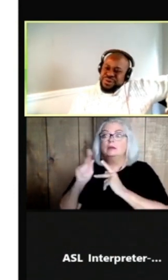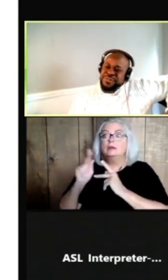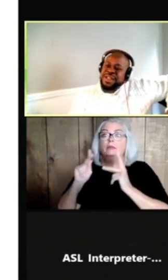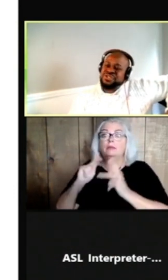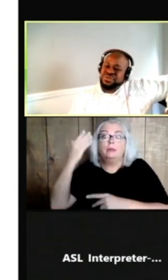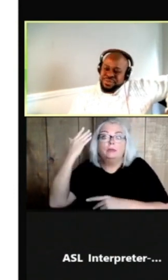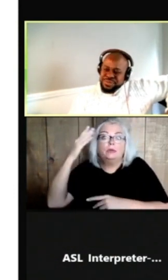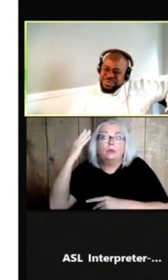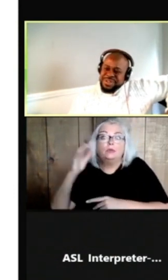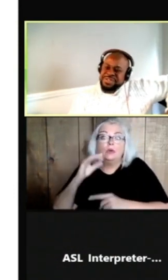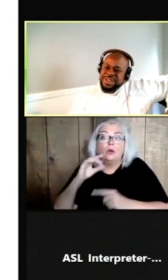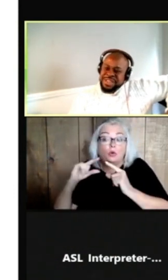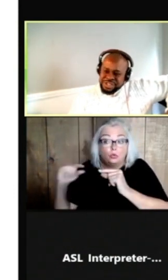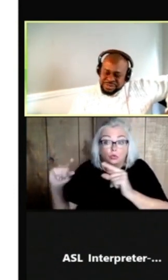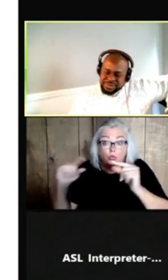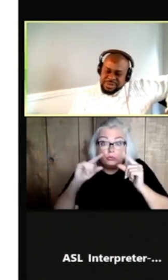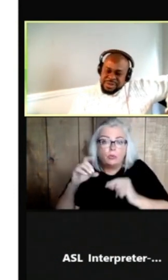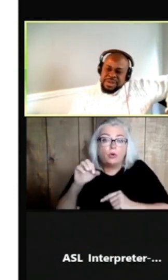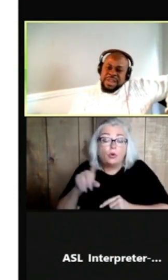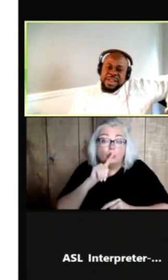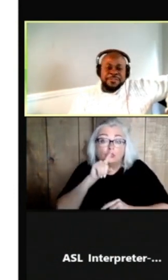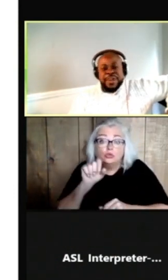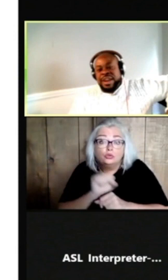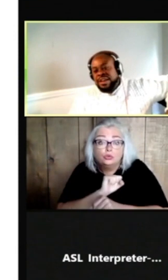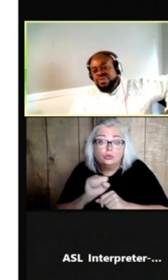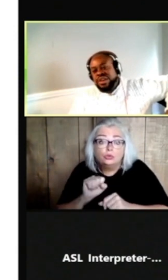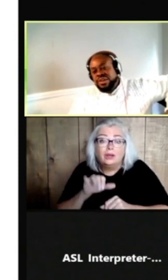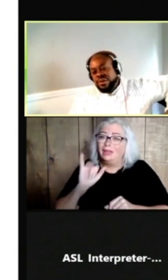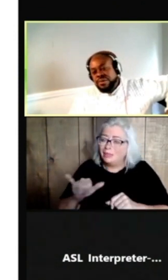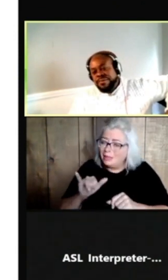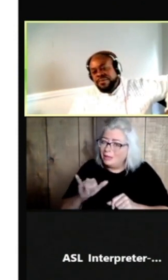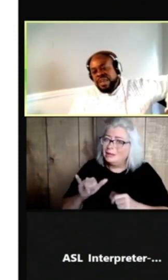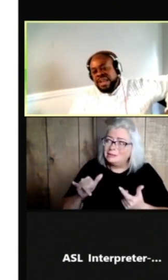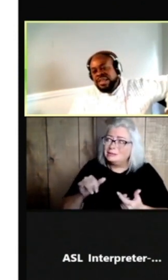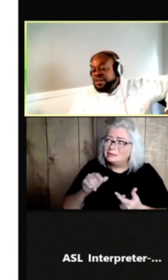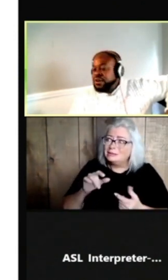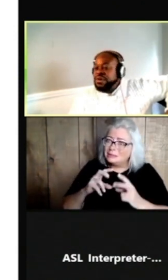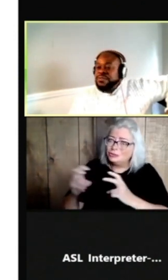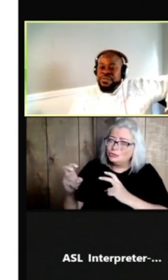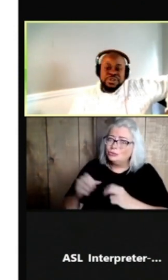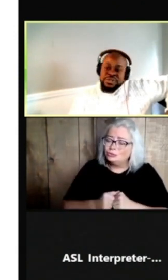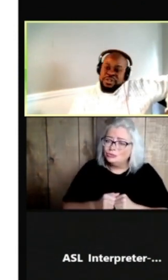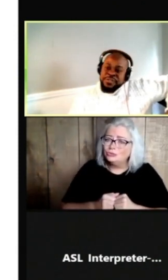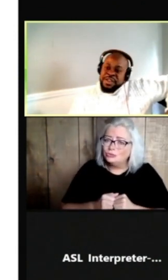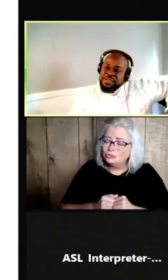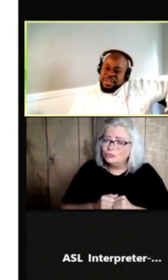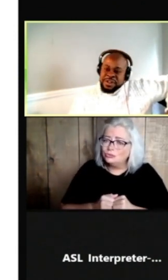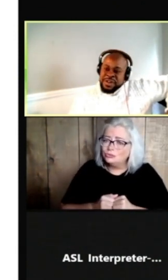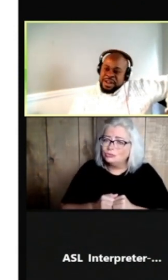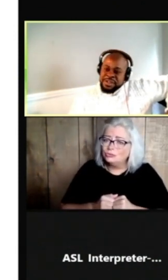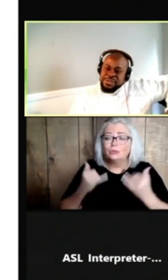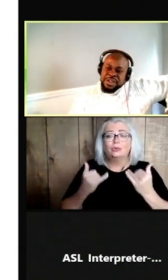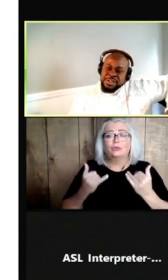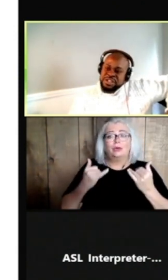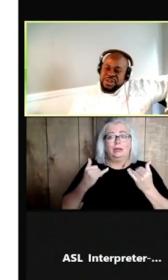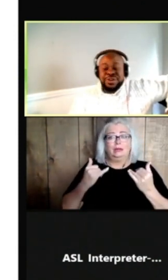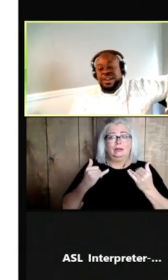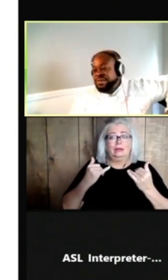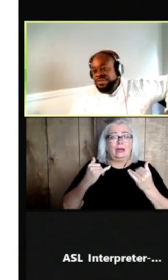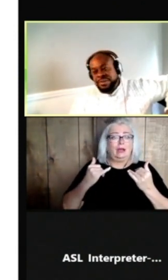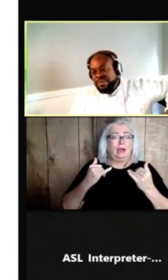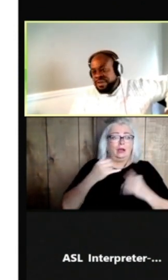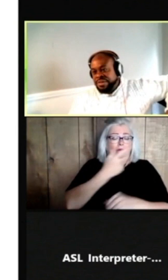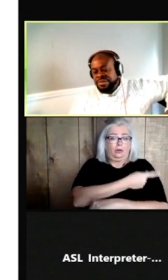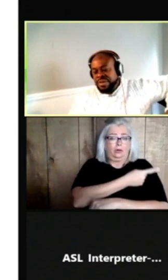rumor or if that's true is an issue. And the fact that we know that the current versions of the vaccines that are out in circulation